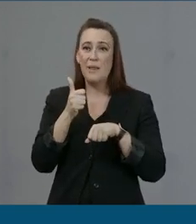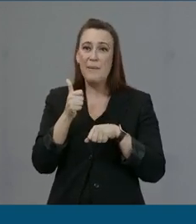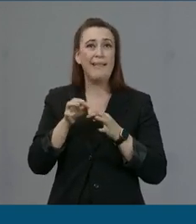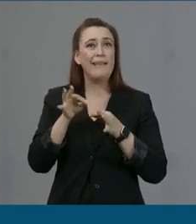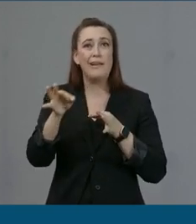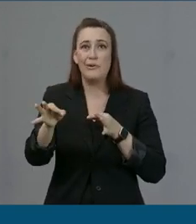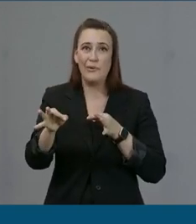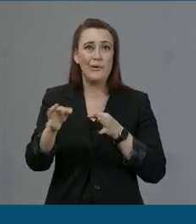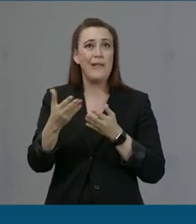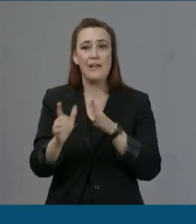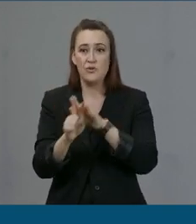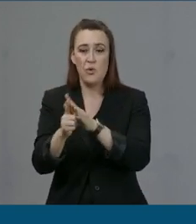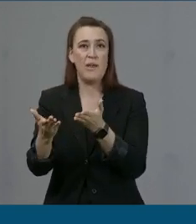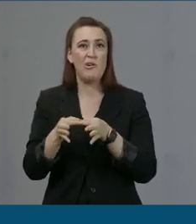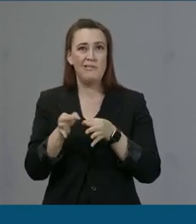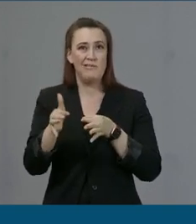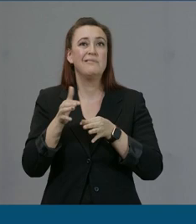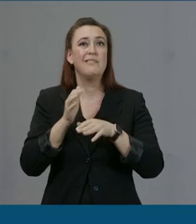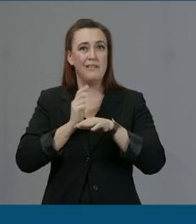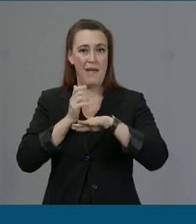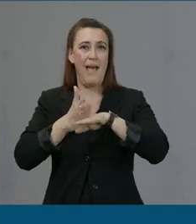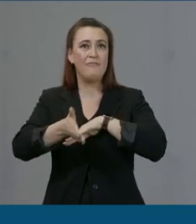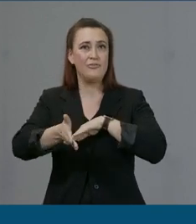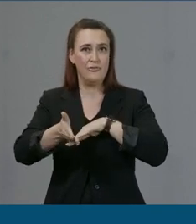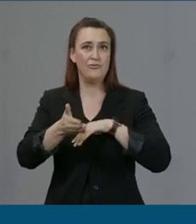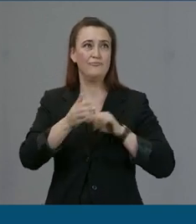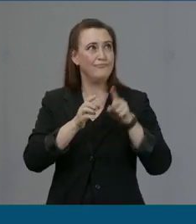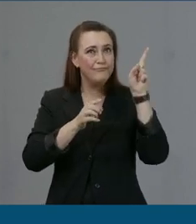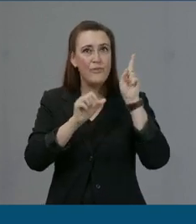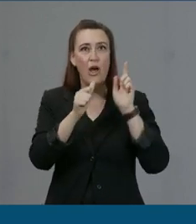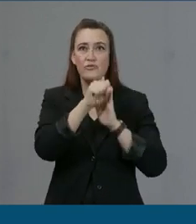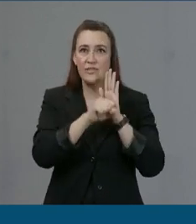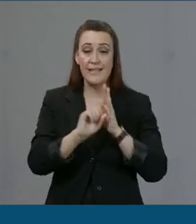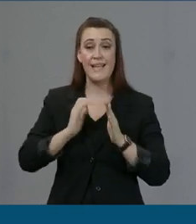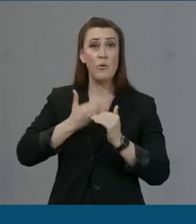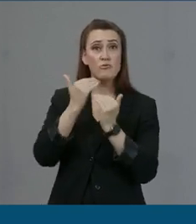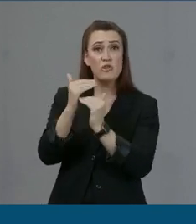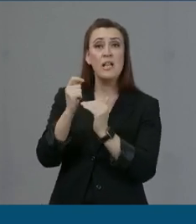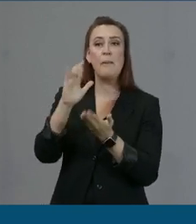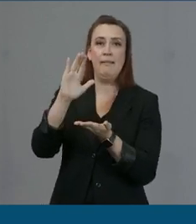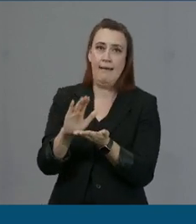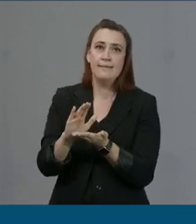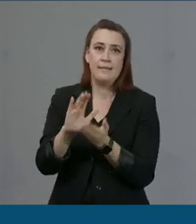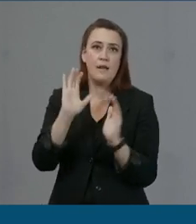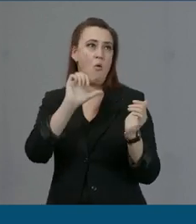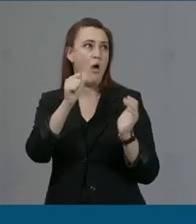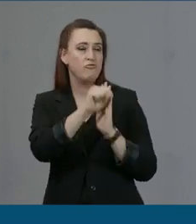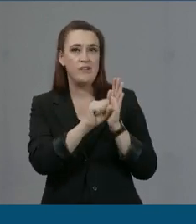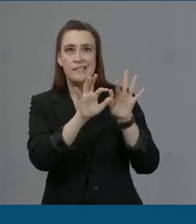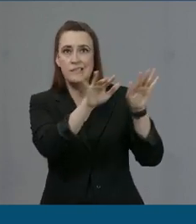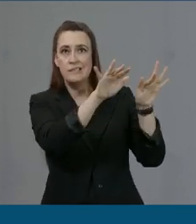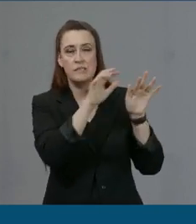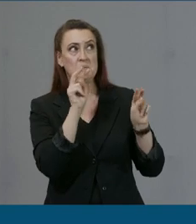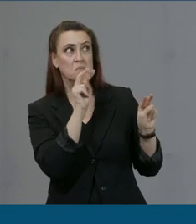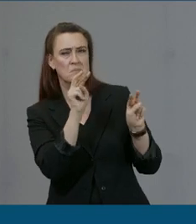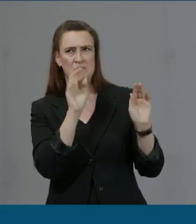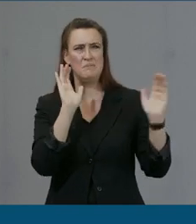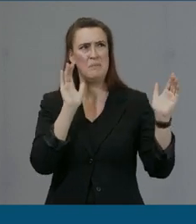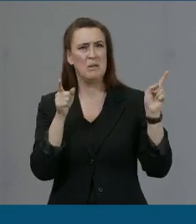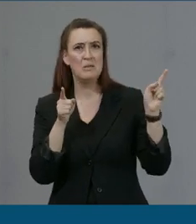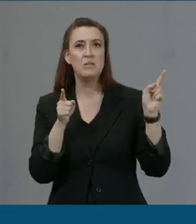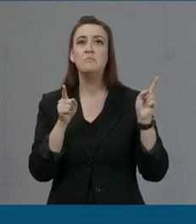touch in placing restrictions on our economy. But the decisions that have been made have